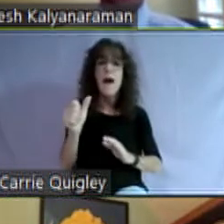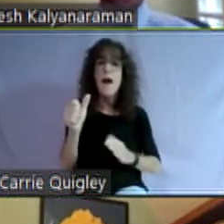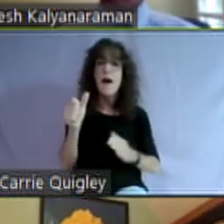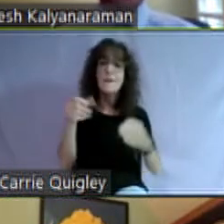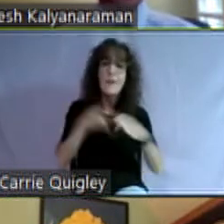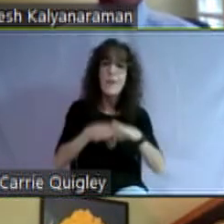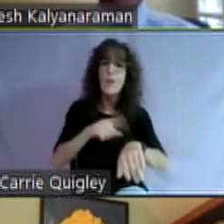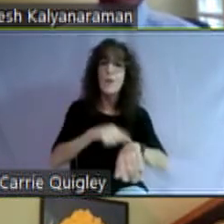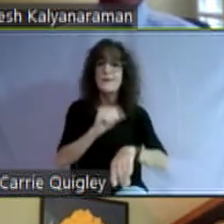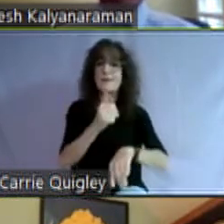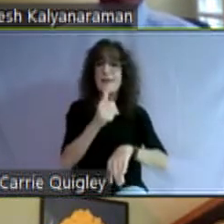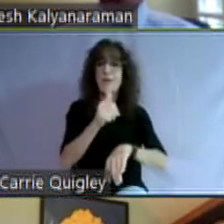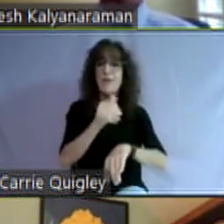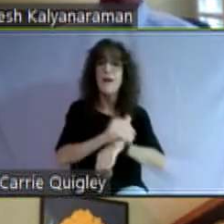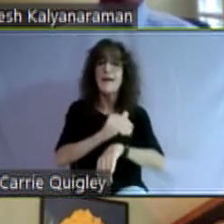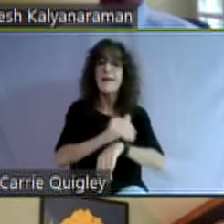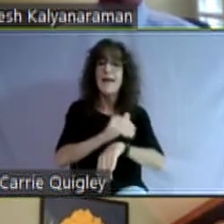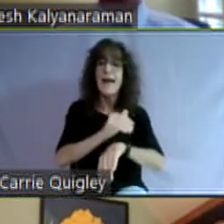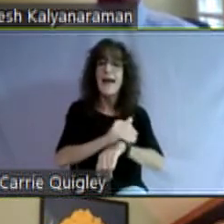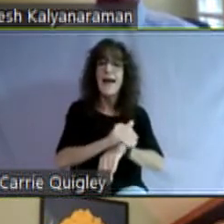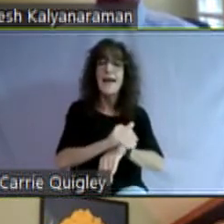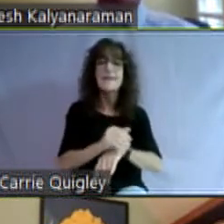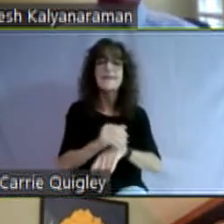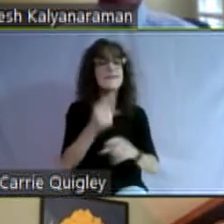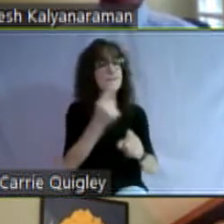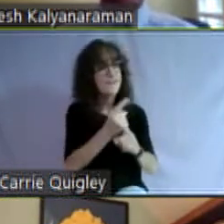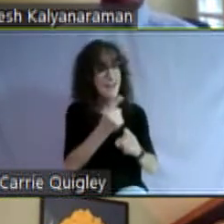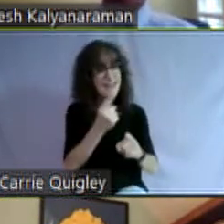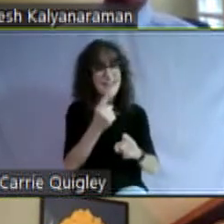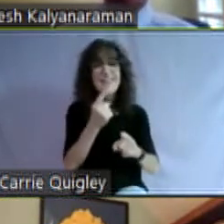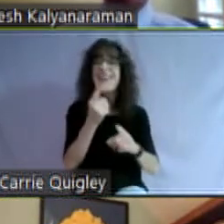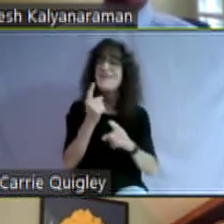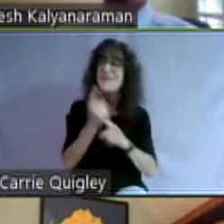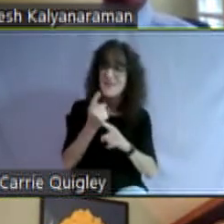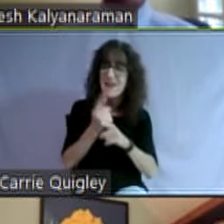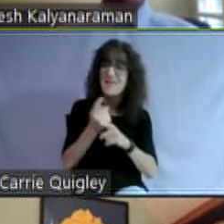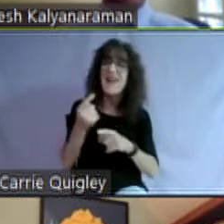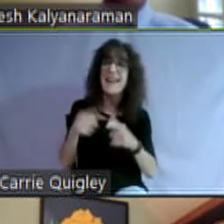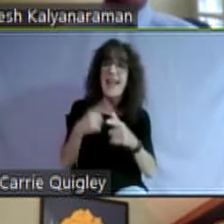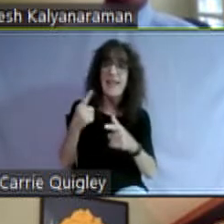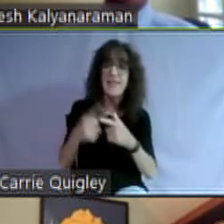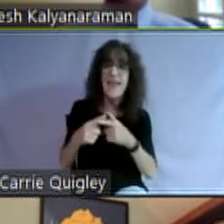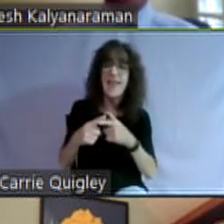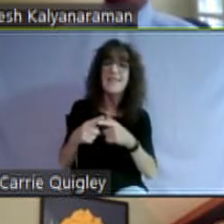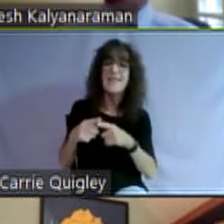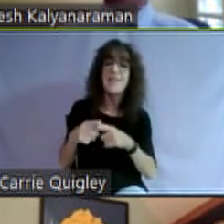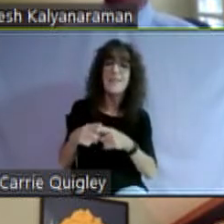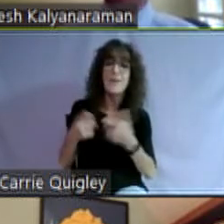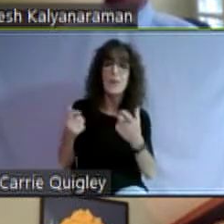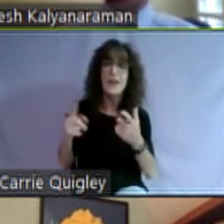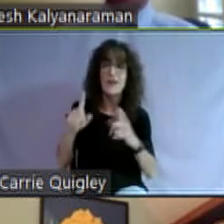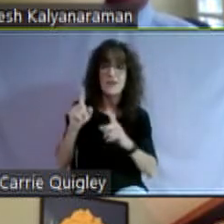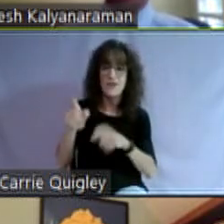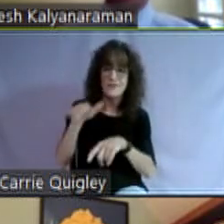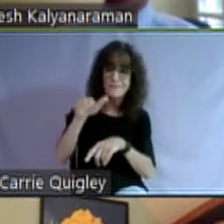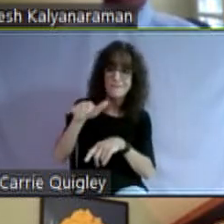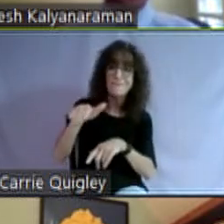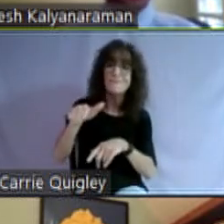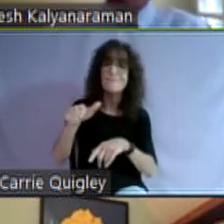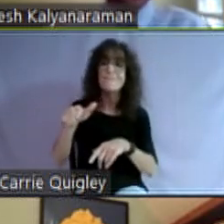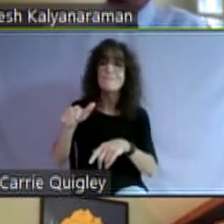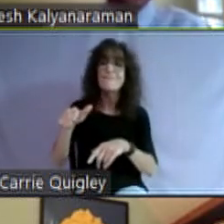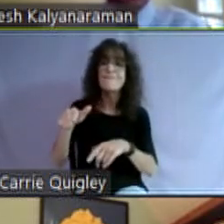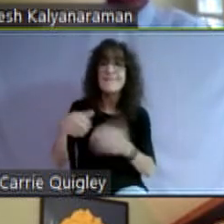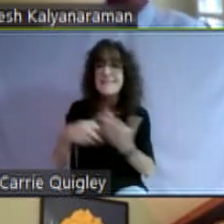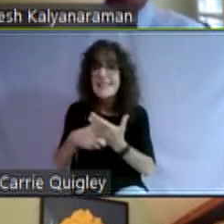Yeah, and that's also when we did enforcement as well, right? Right. We wanted to keep those businesses open, but we